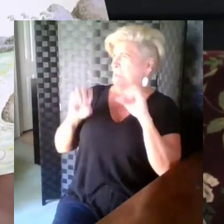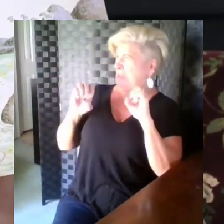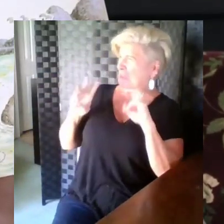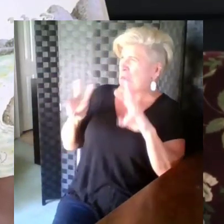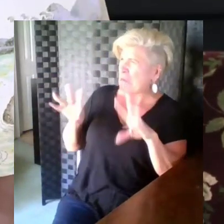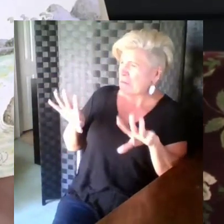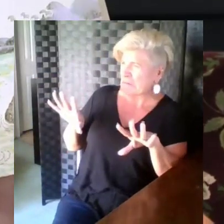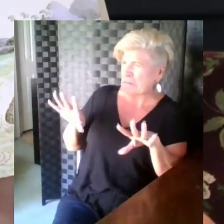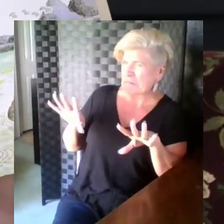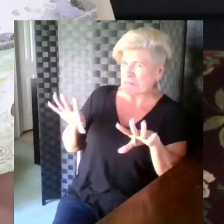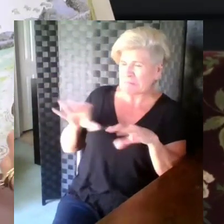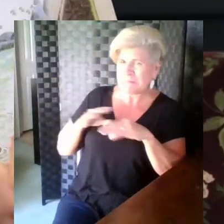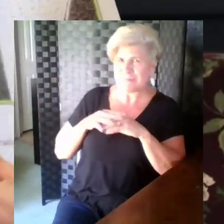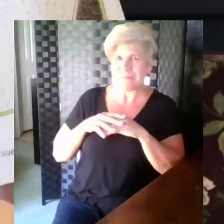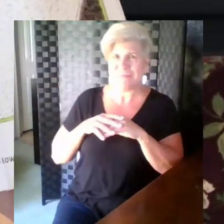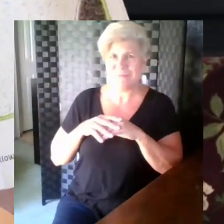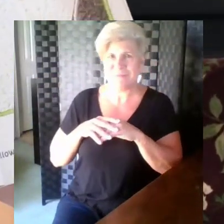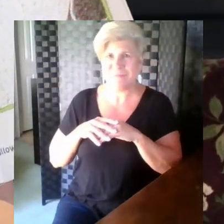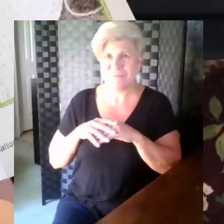sand.